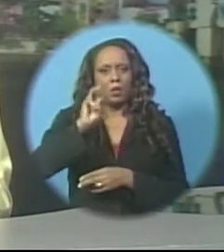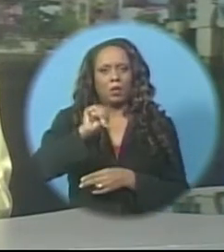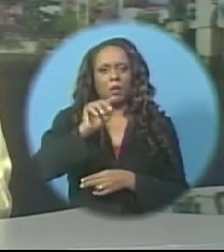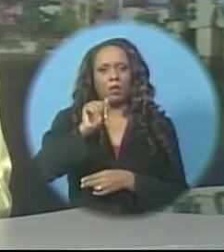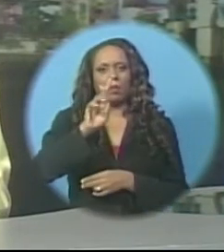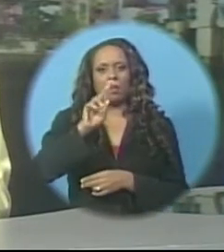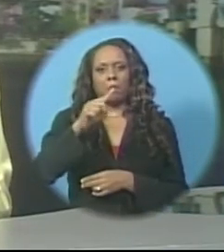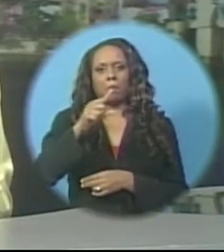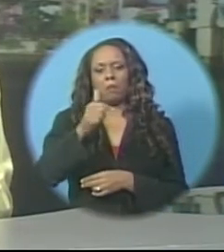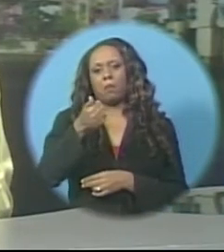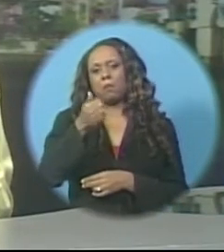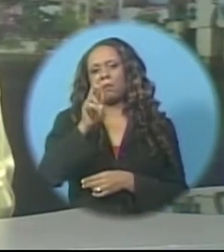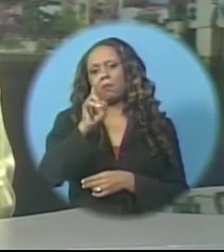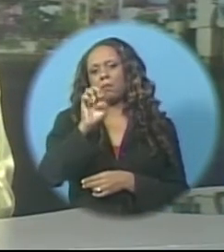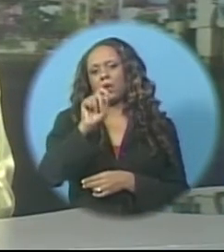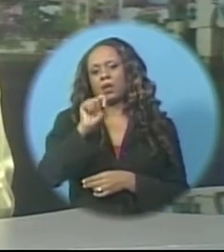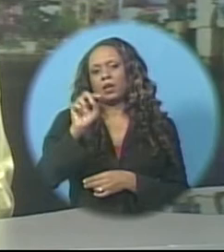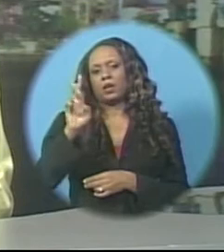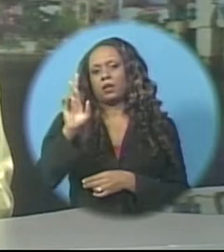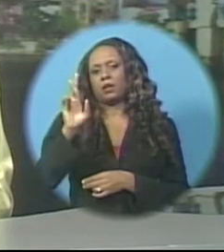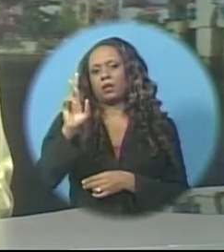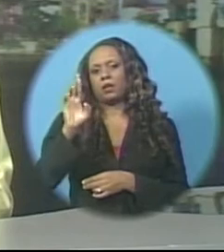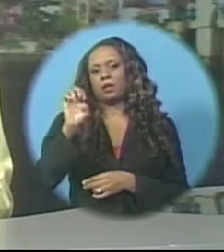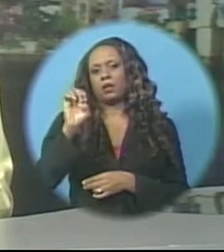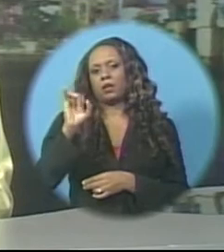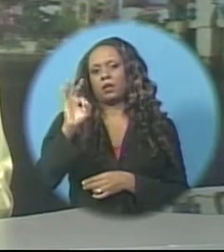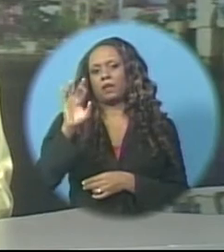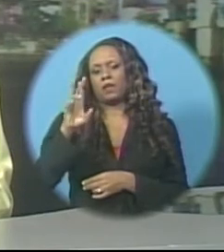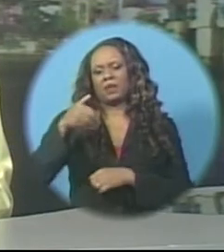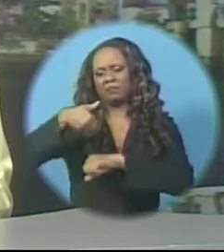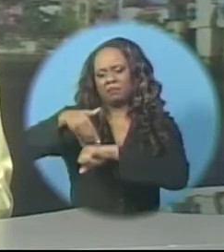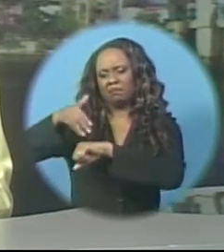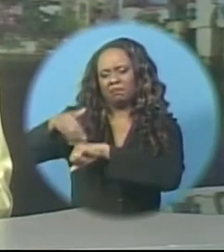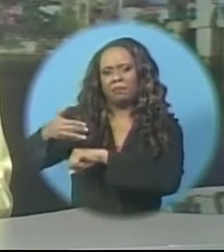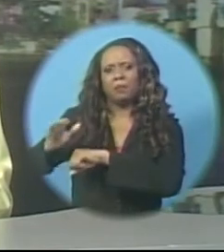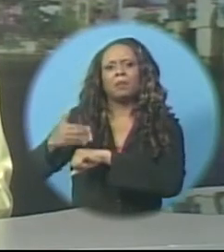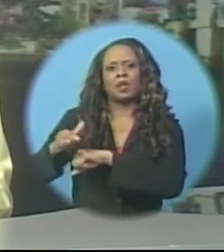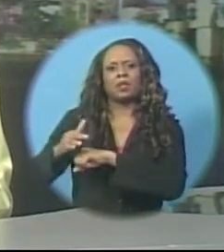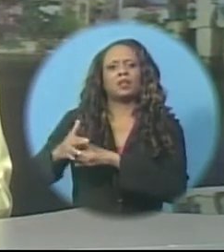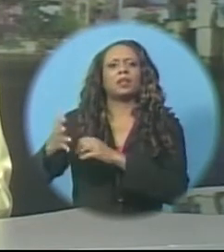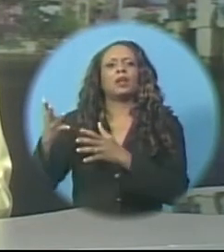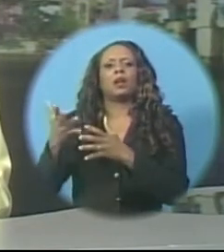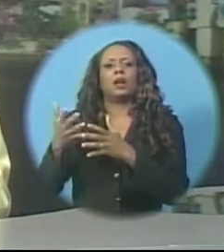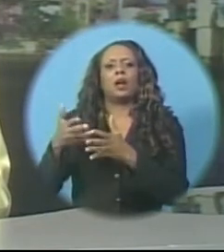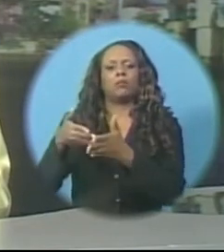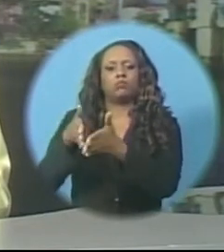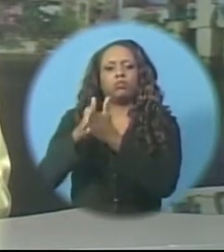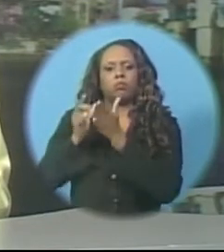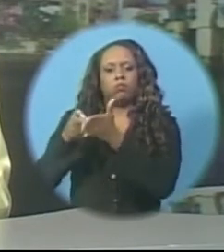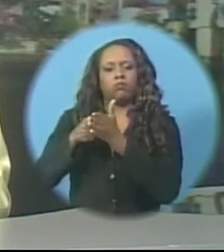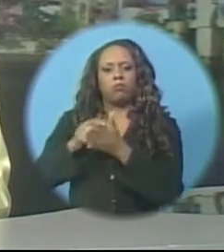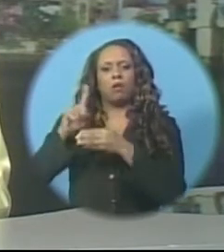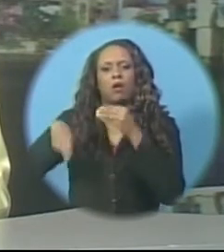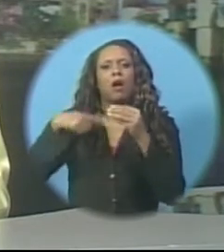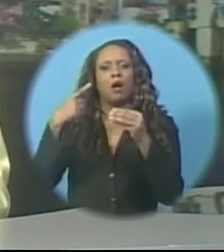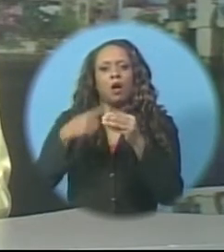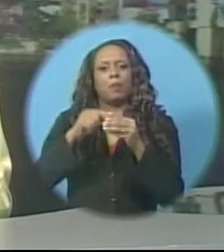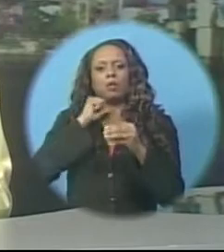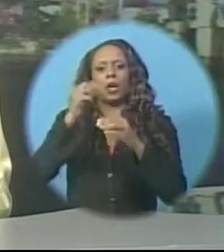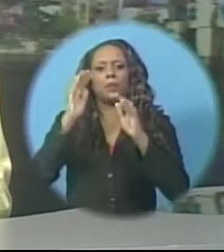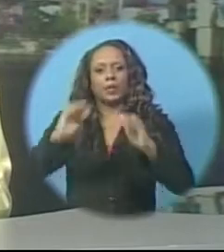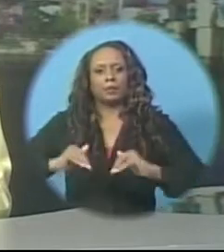dismissed an application in a case filed by police officers relating to their non-promotion under the tenure of Commissioner of